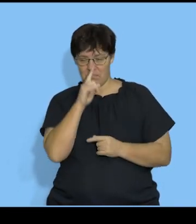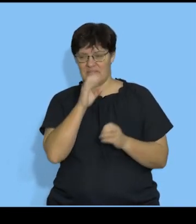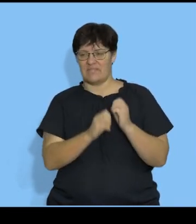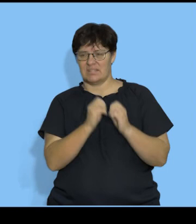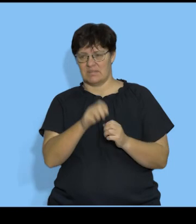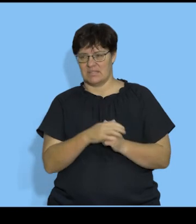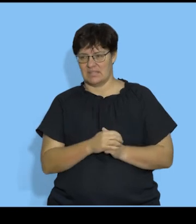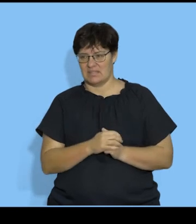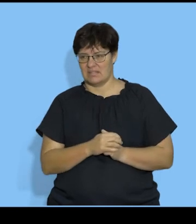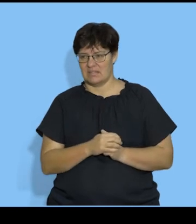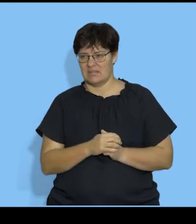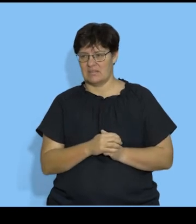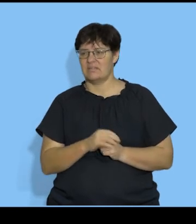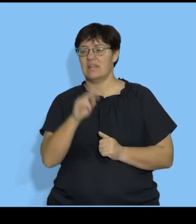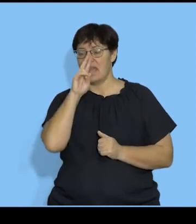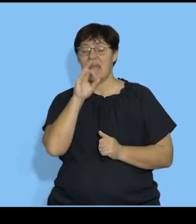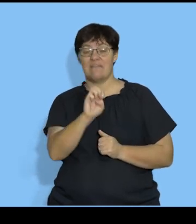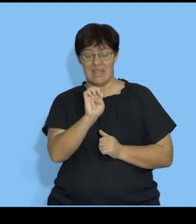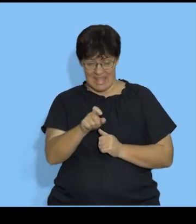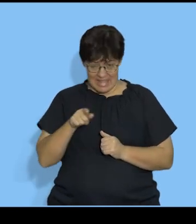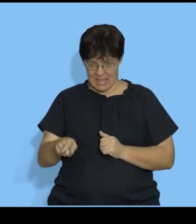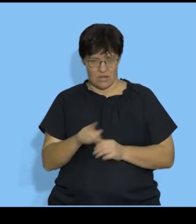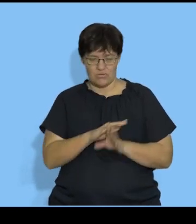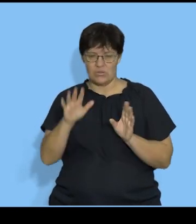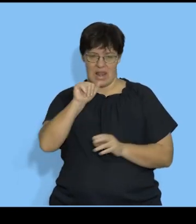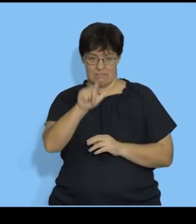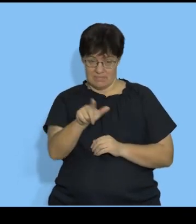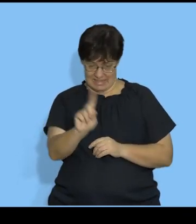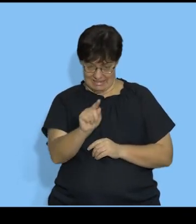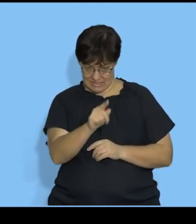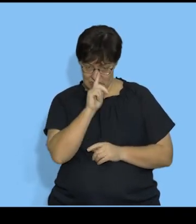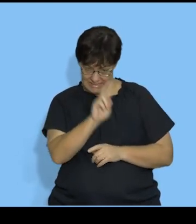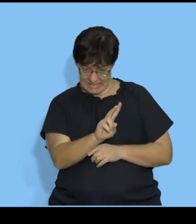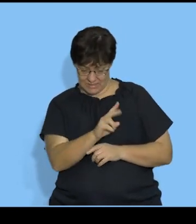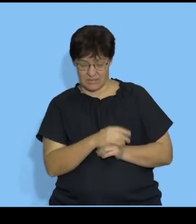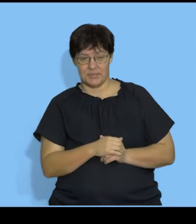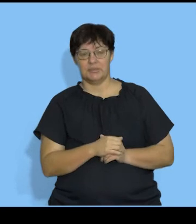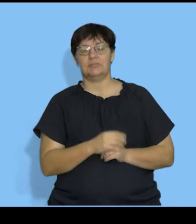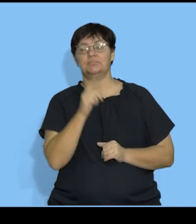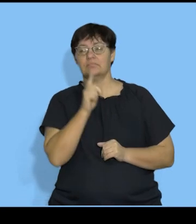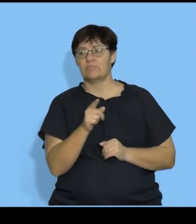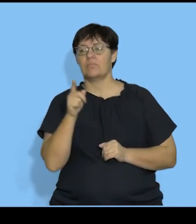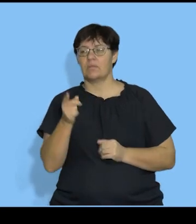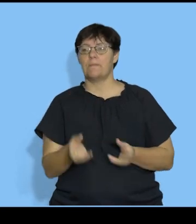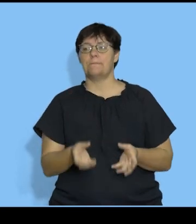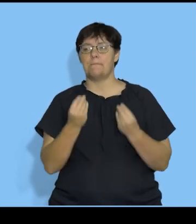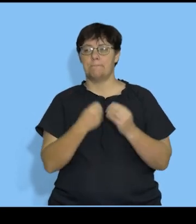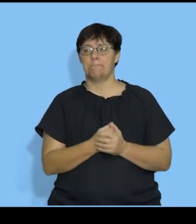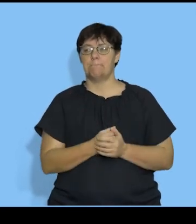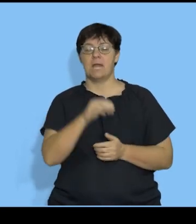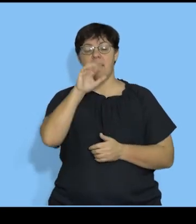just an oversight. So we will have ion instead, okay? So if this is going to give us what?